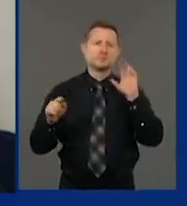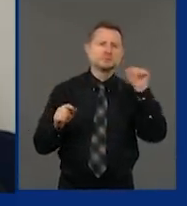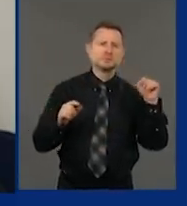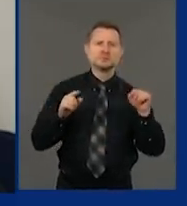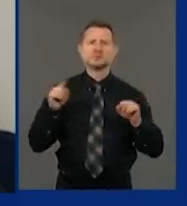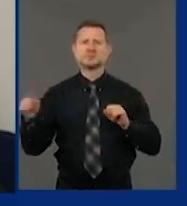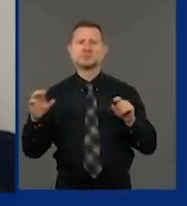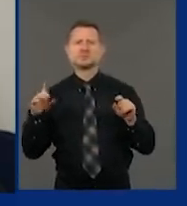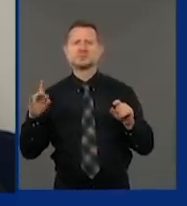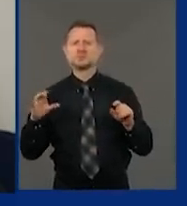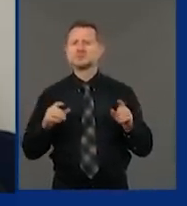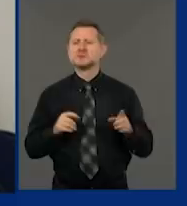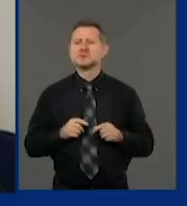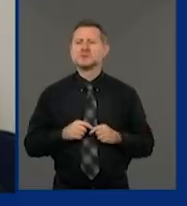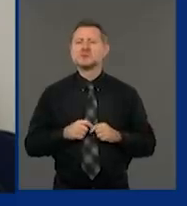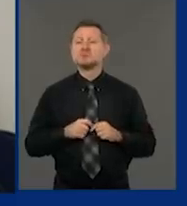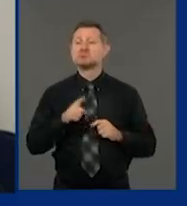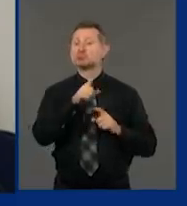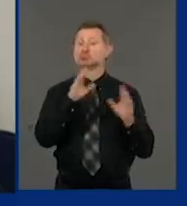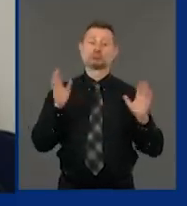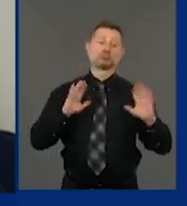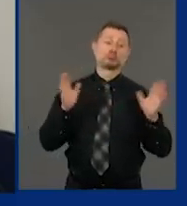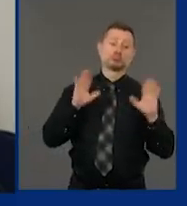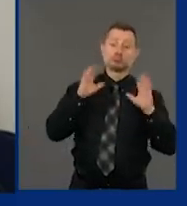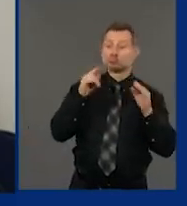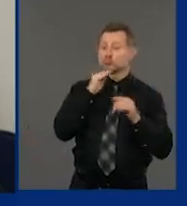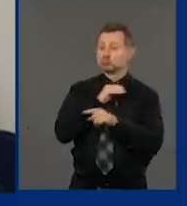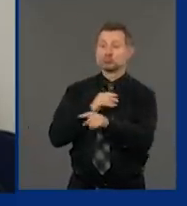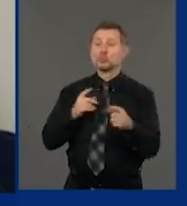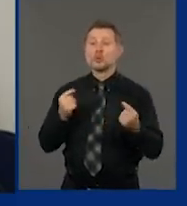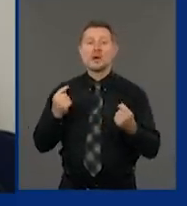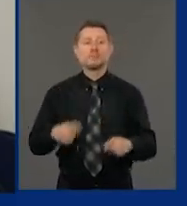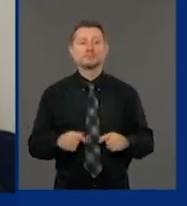And people are dying because of it.